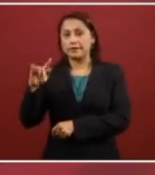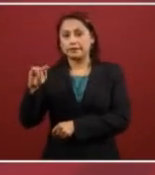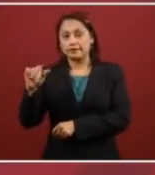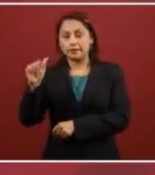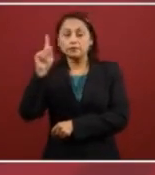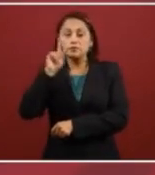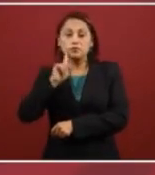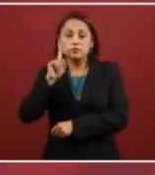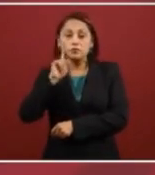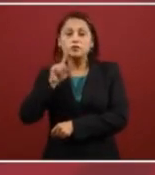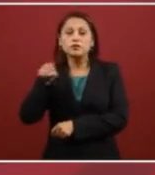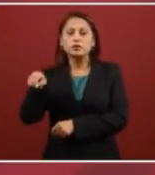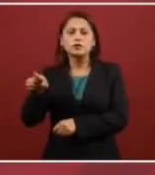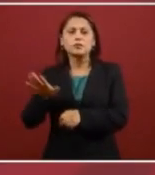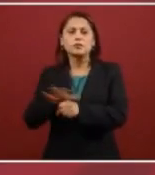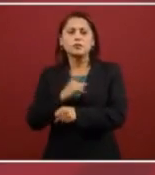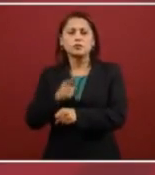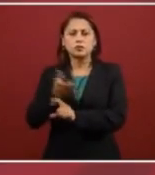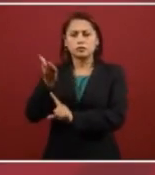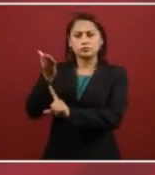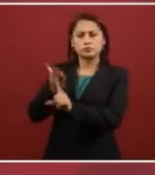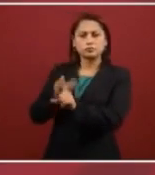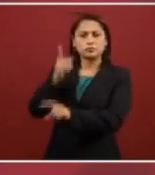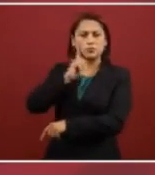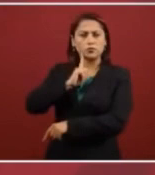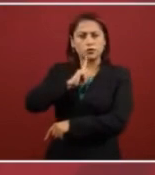very inteligente, intelligent